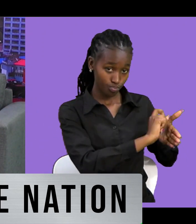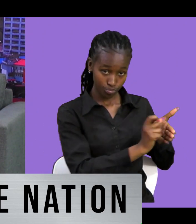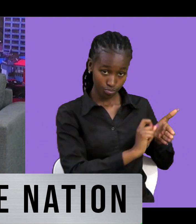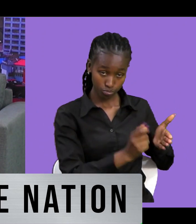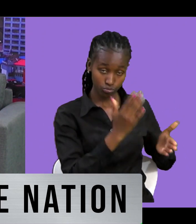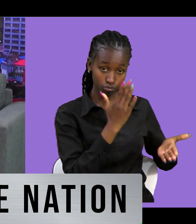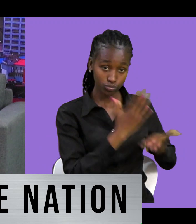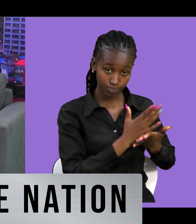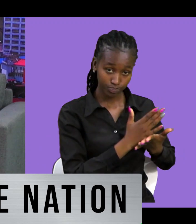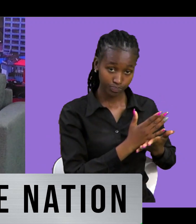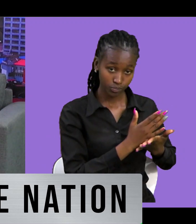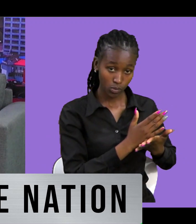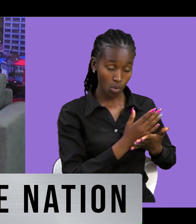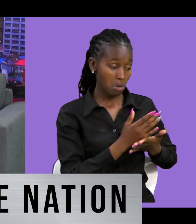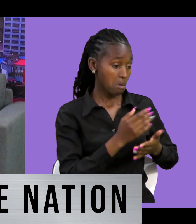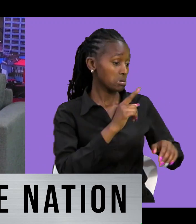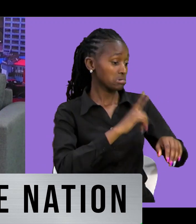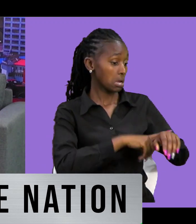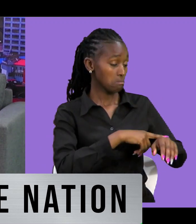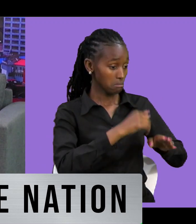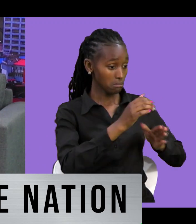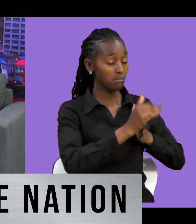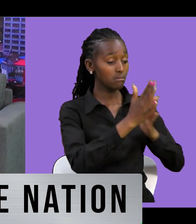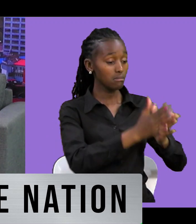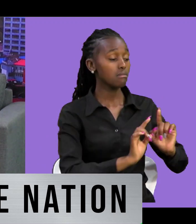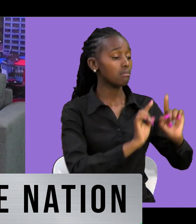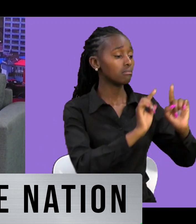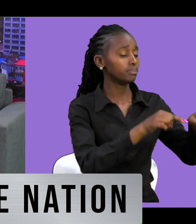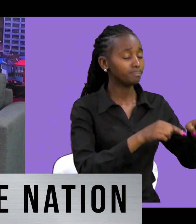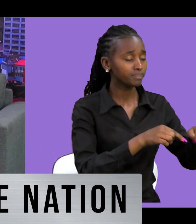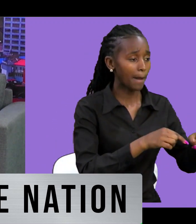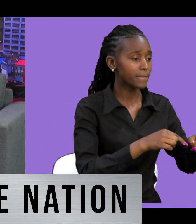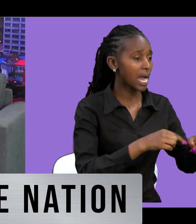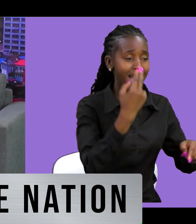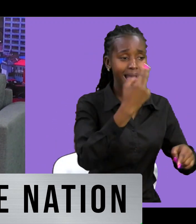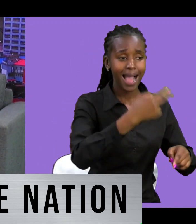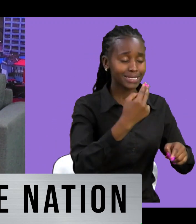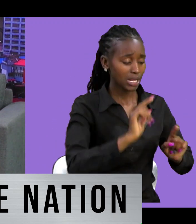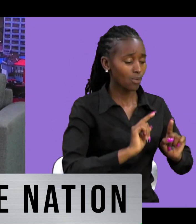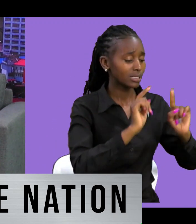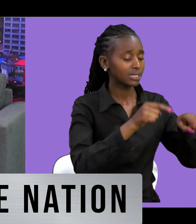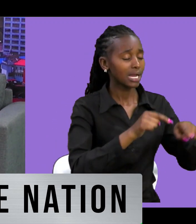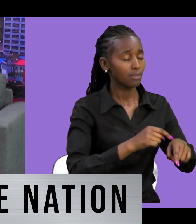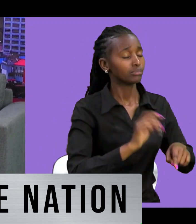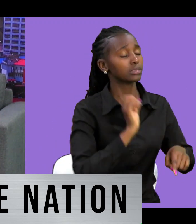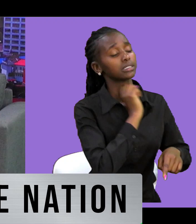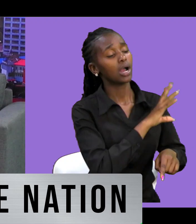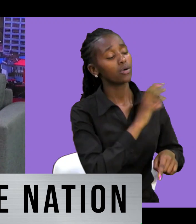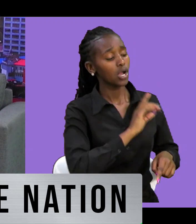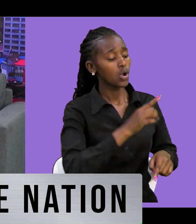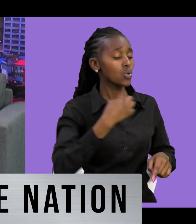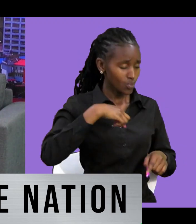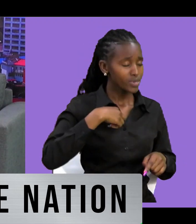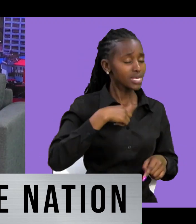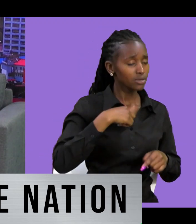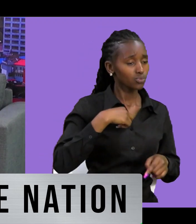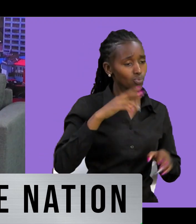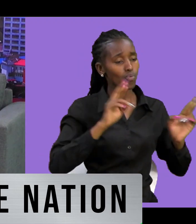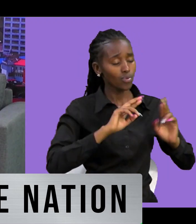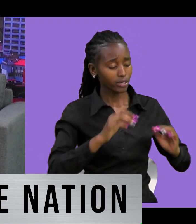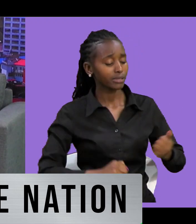they came around and said, we are the hustlers. You bought the manifesto. You felt like you're part and parcel of